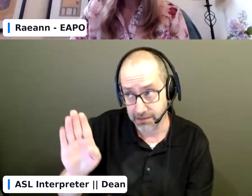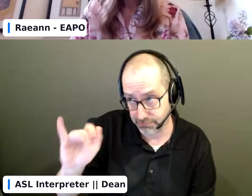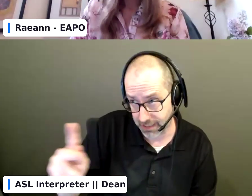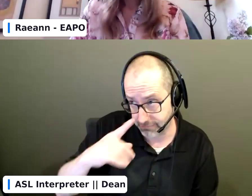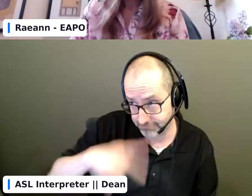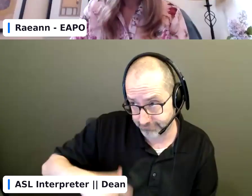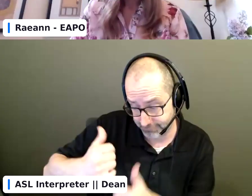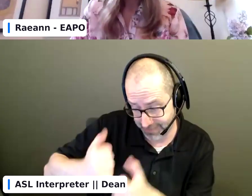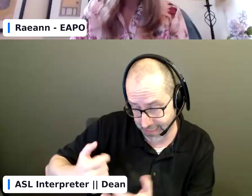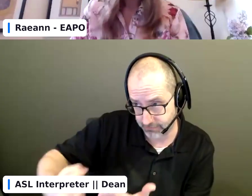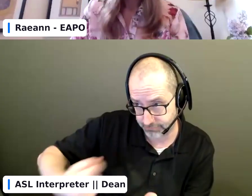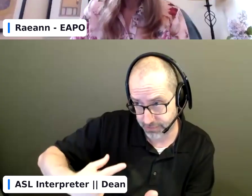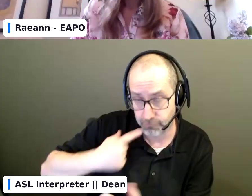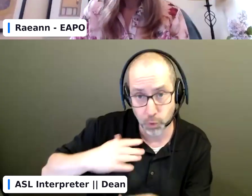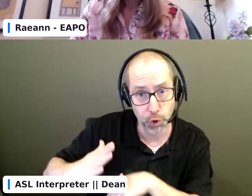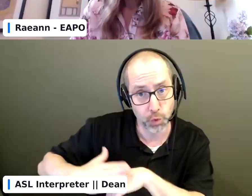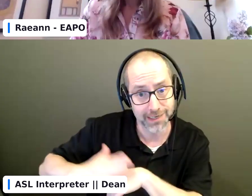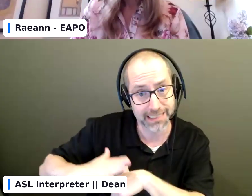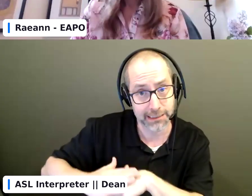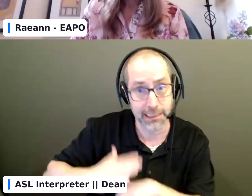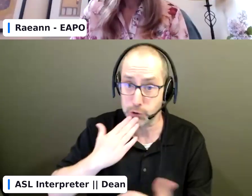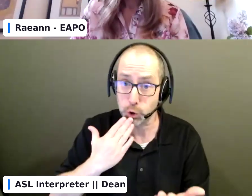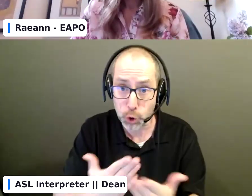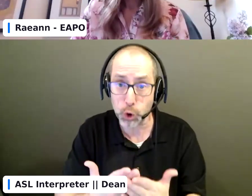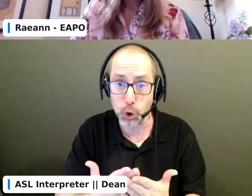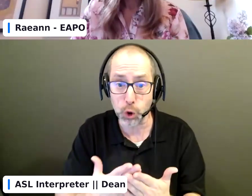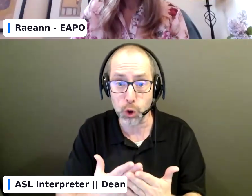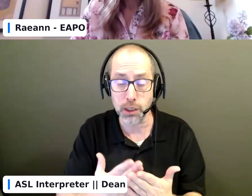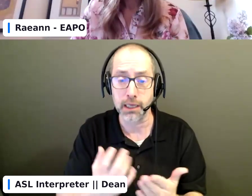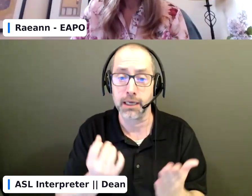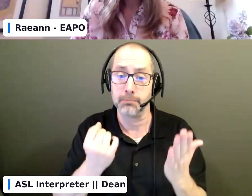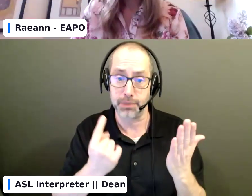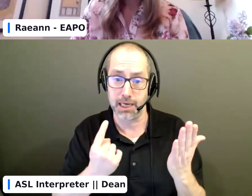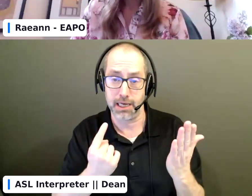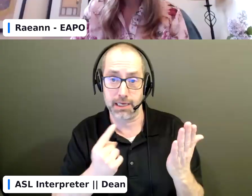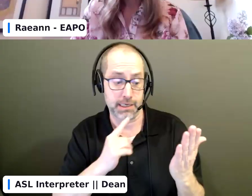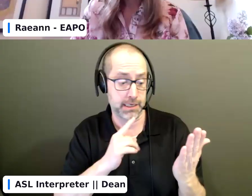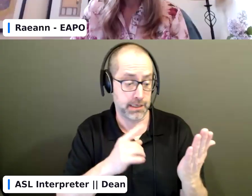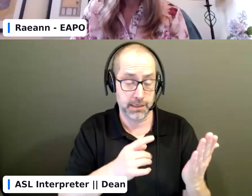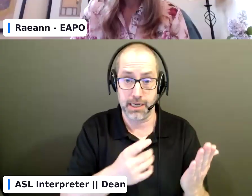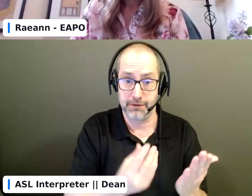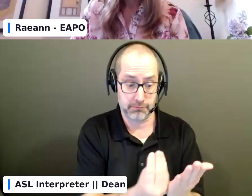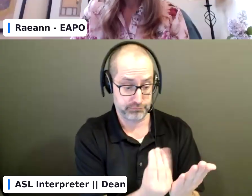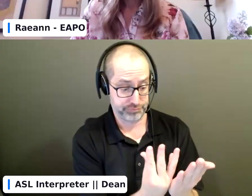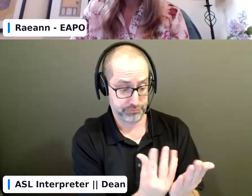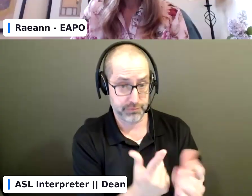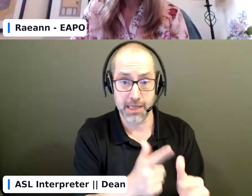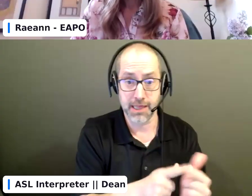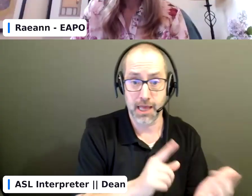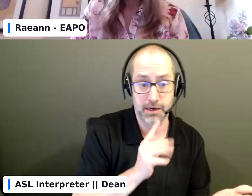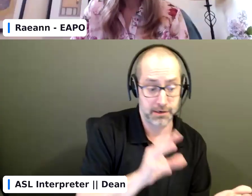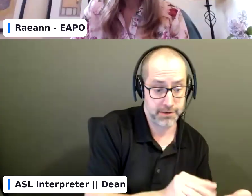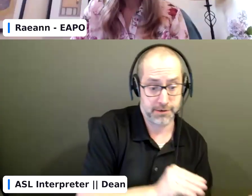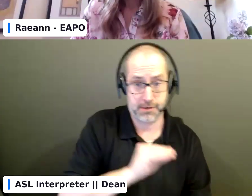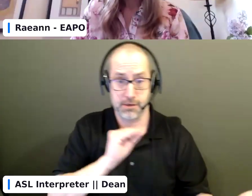can be a good tool, a really useful tool. But the key is, don't go putting your confidential information into like a